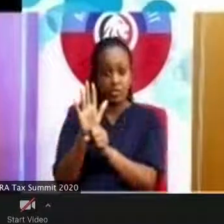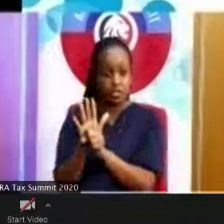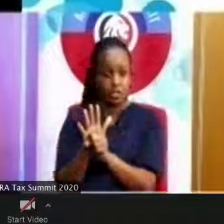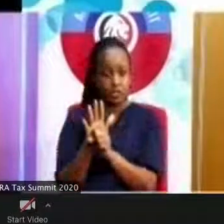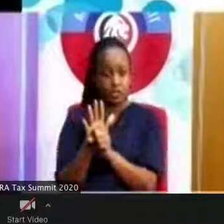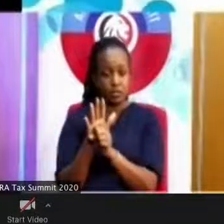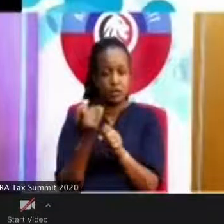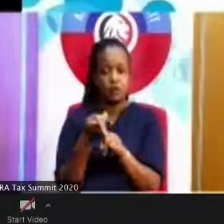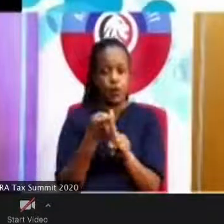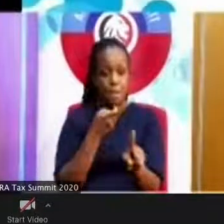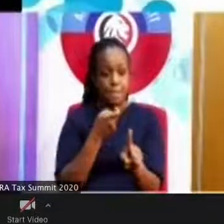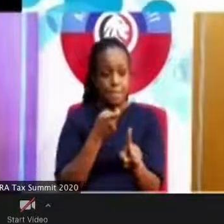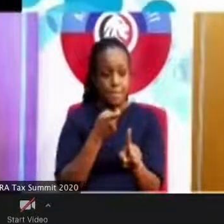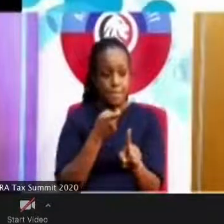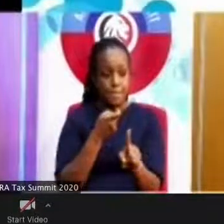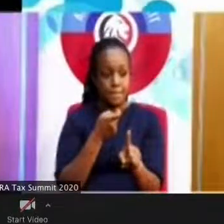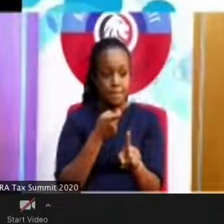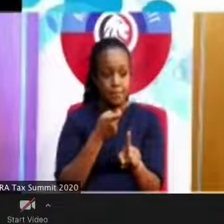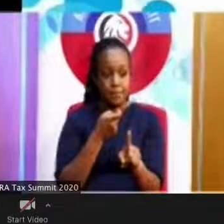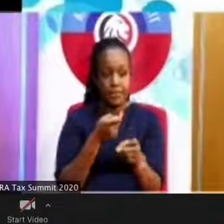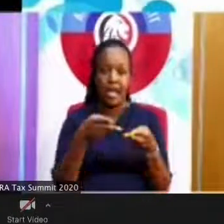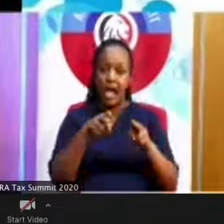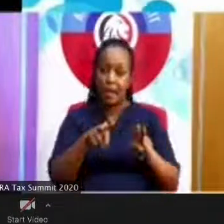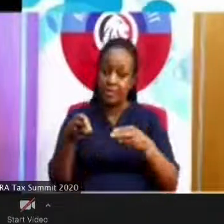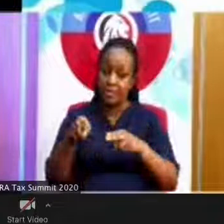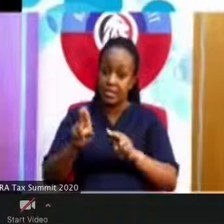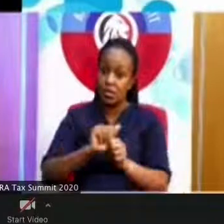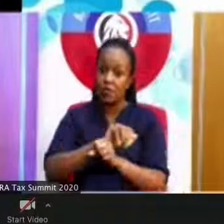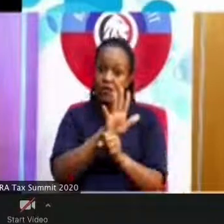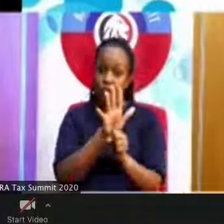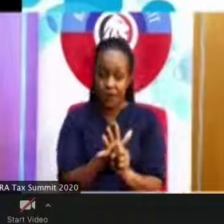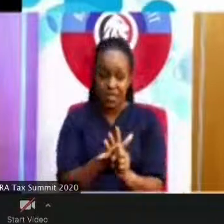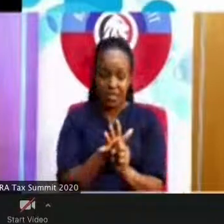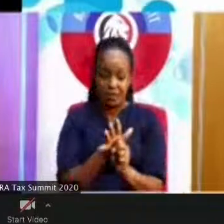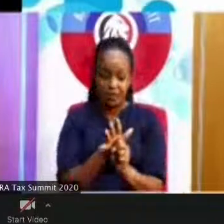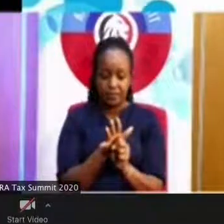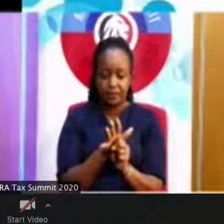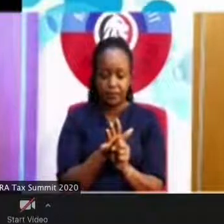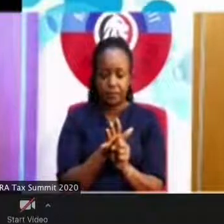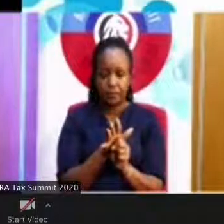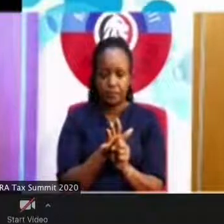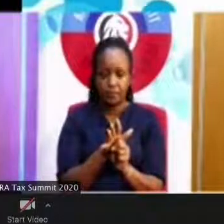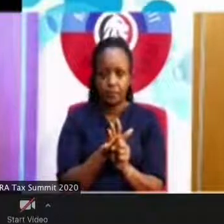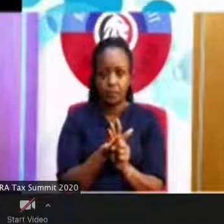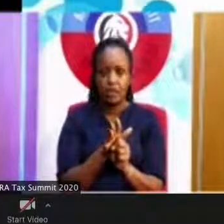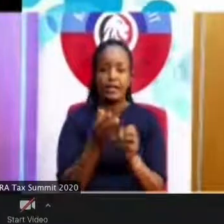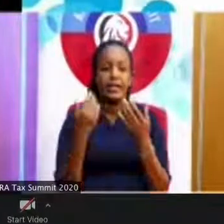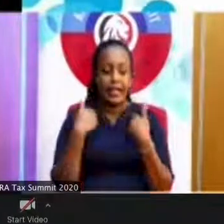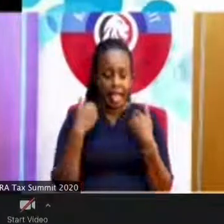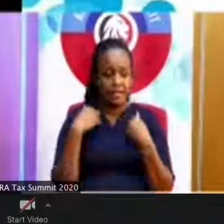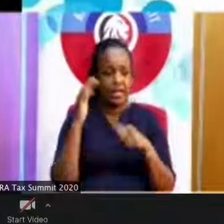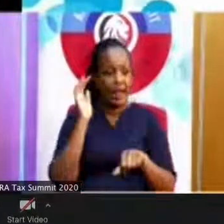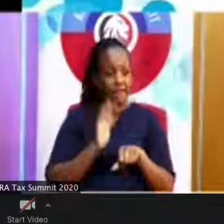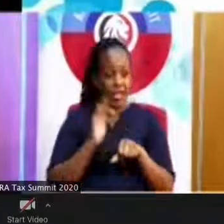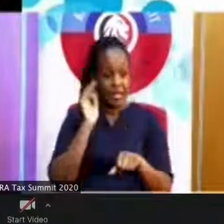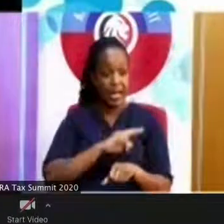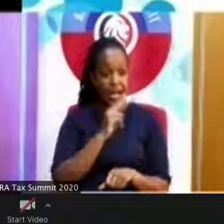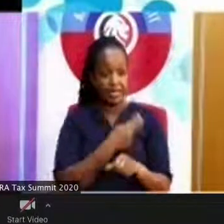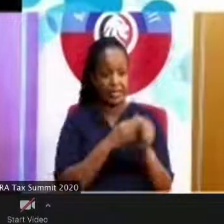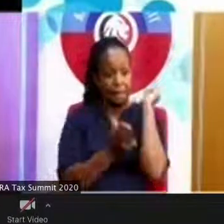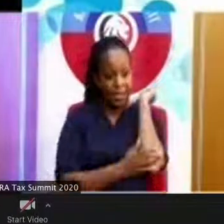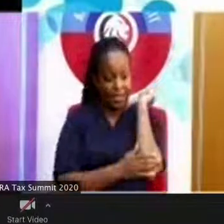from the happenings of the COVID-19. It has affected us very badly, the